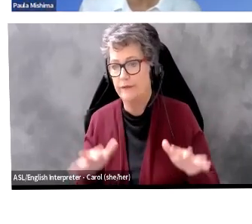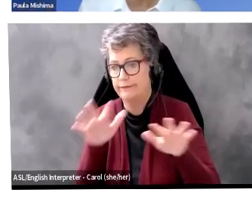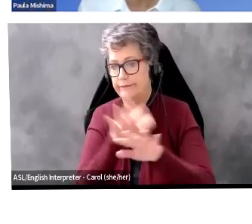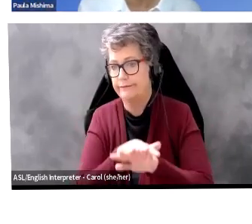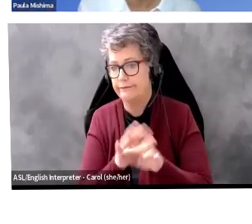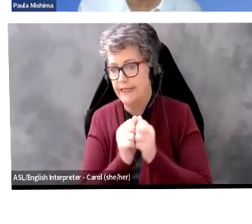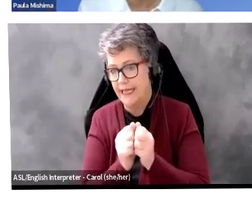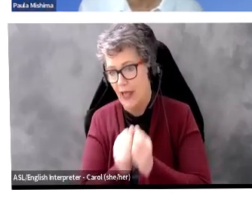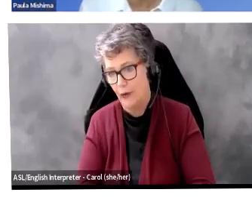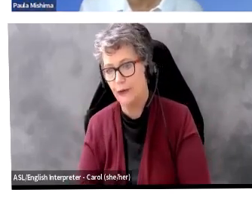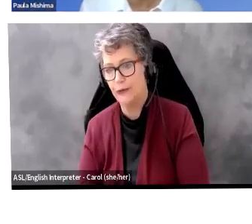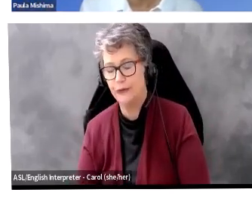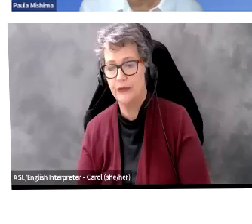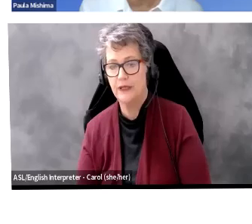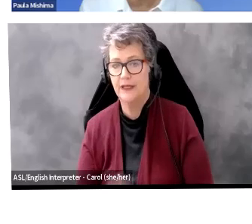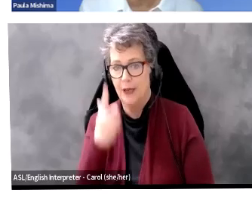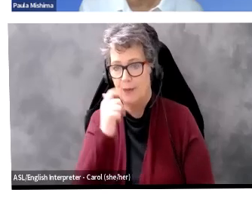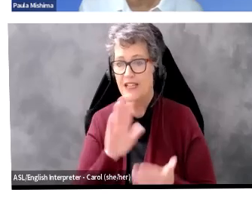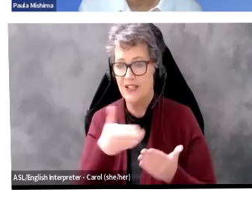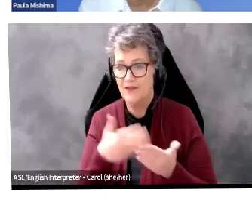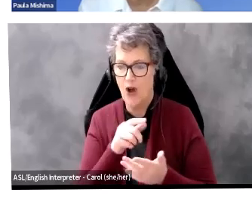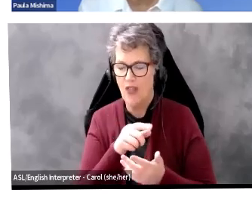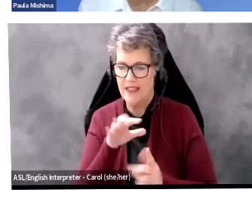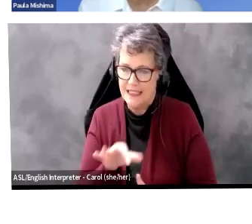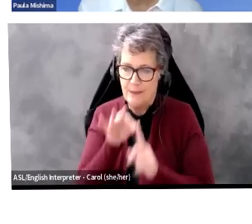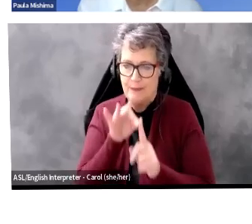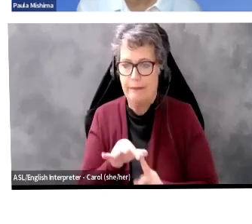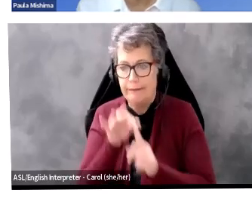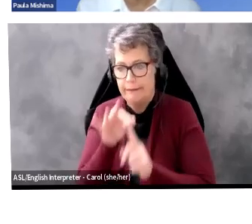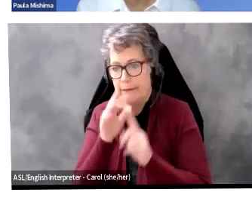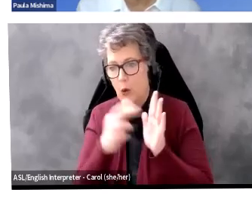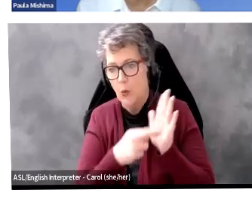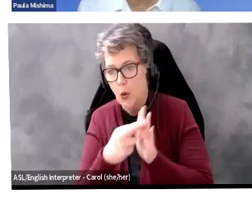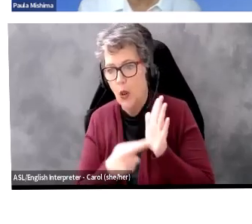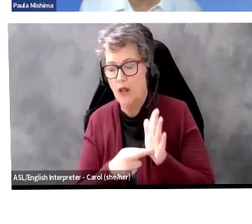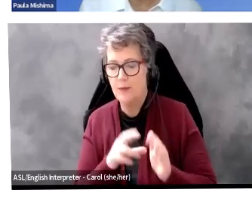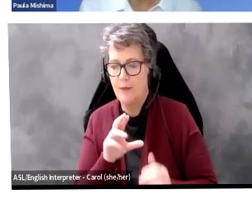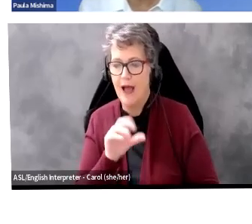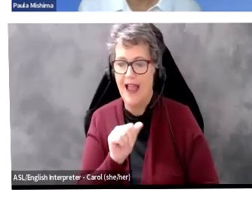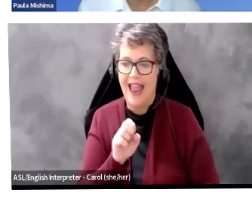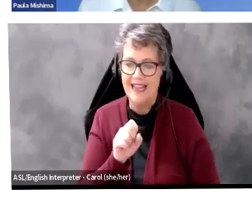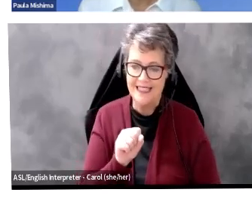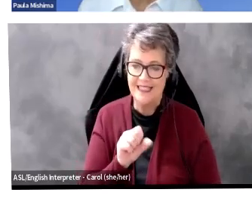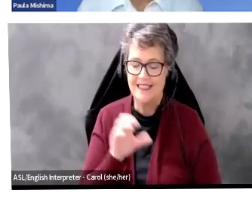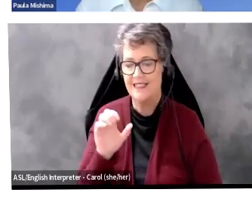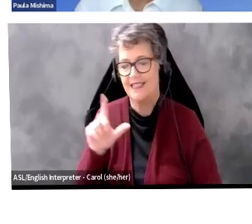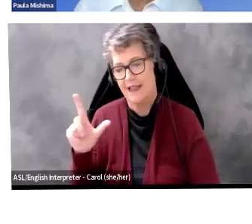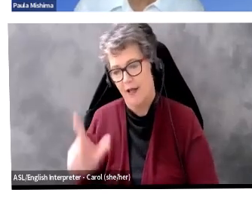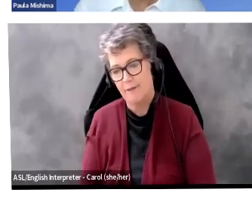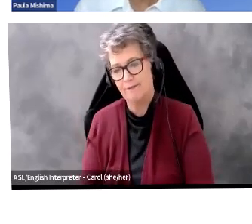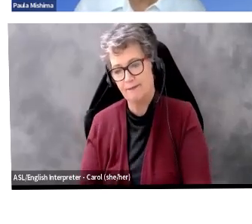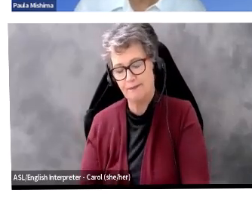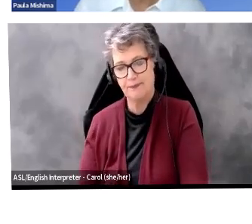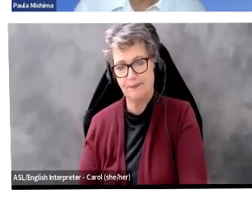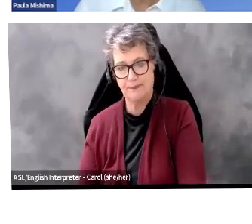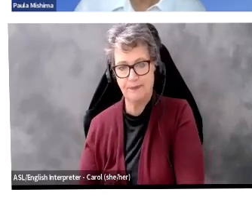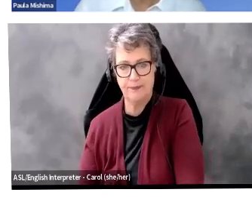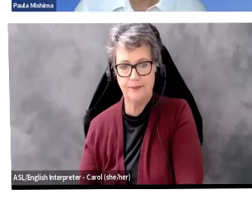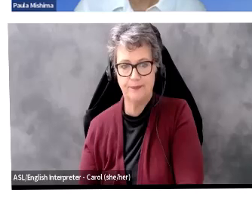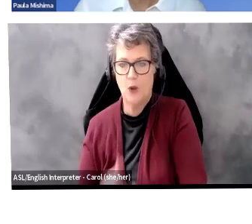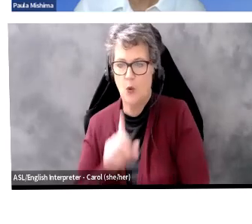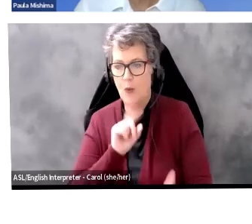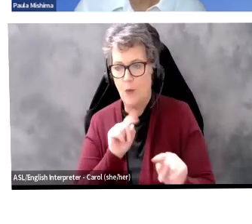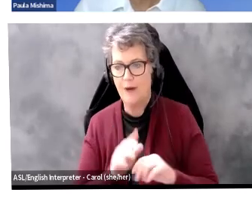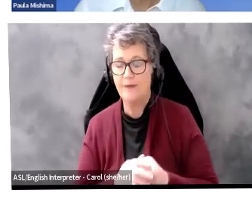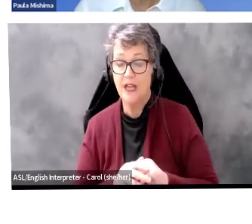those collections together because of all the particular rules around the ACES and the CCL reporting.